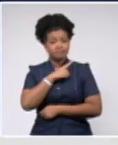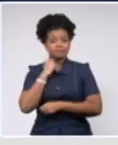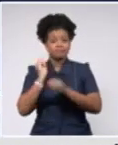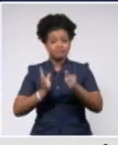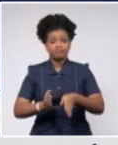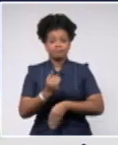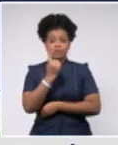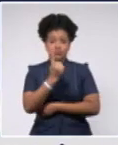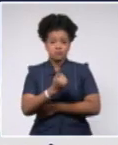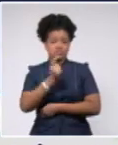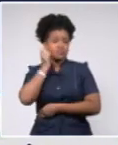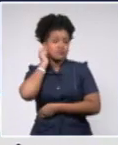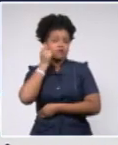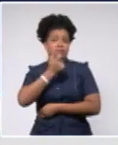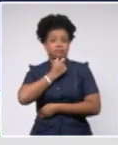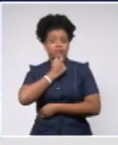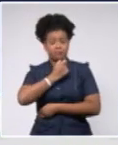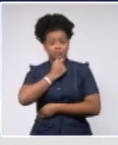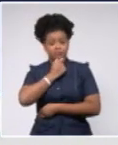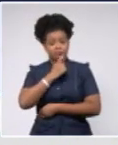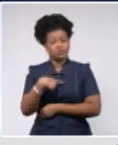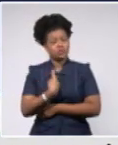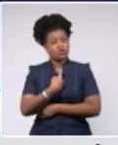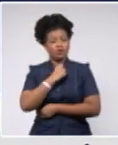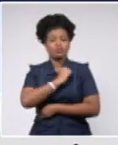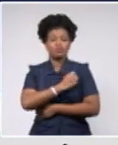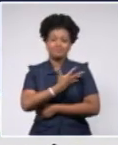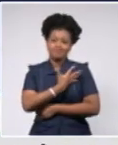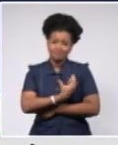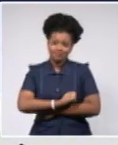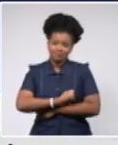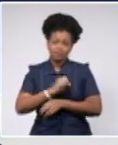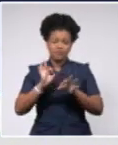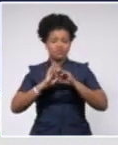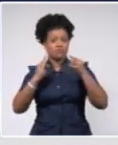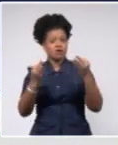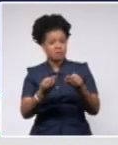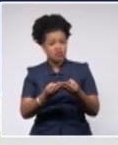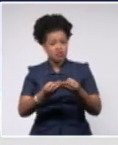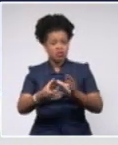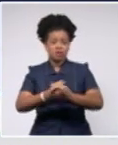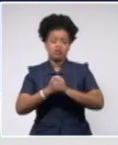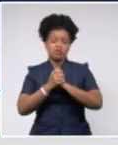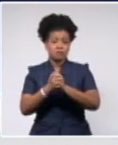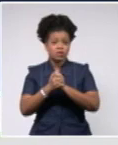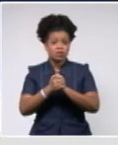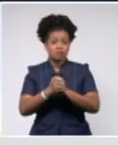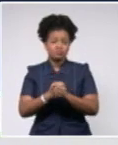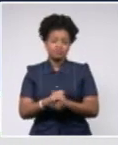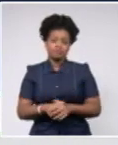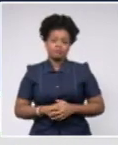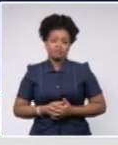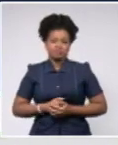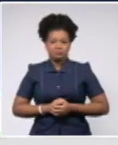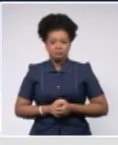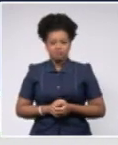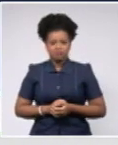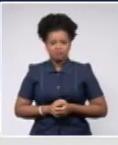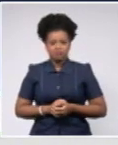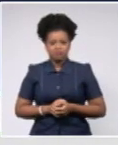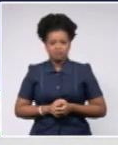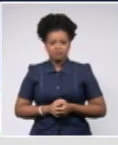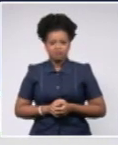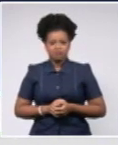of the death of one person with COVID-19 yesterday. The patient was a 50-year-old woman